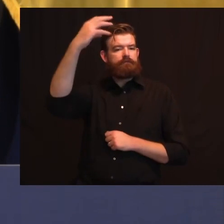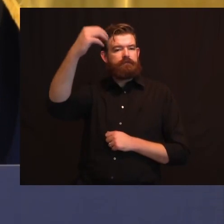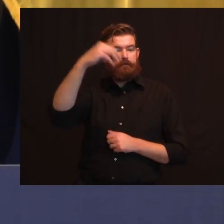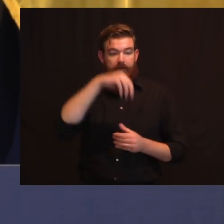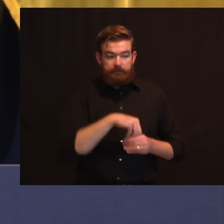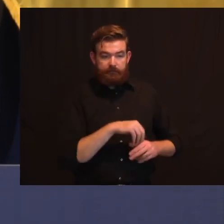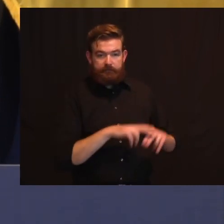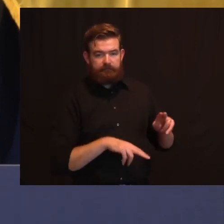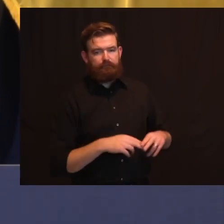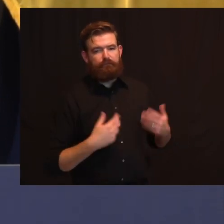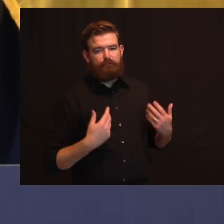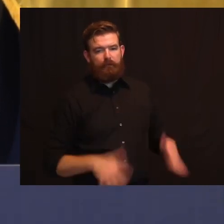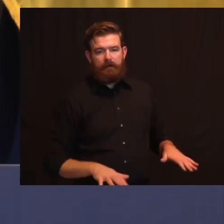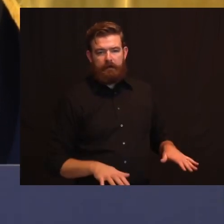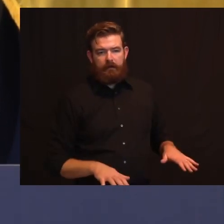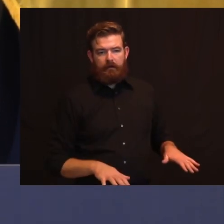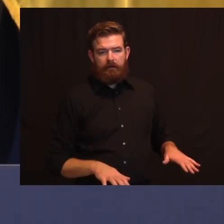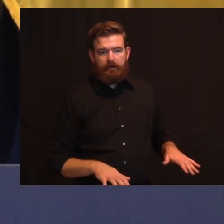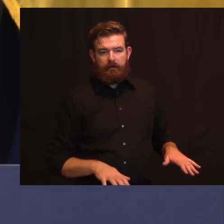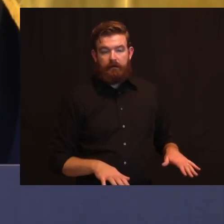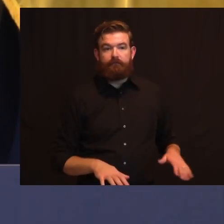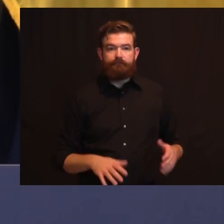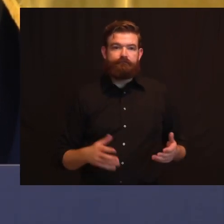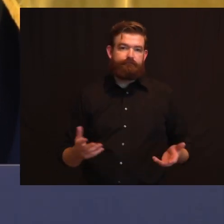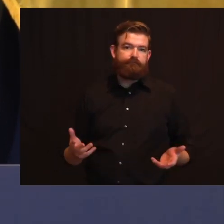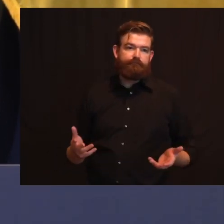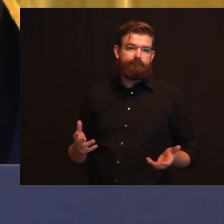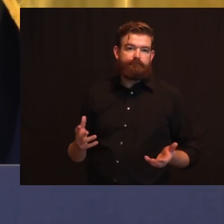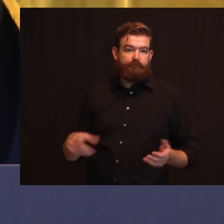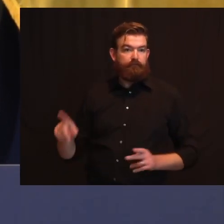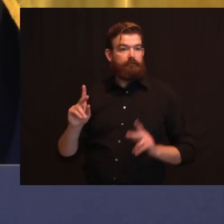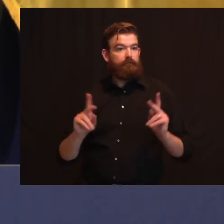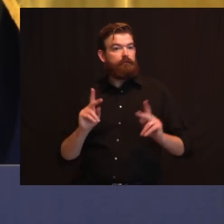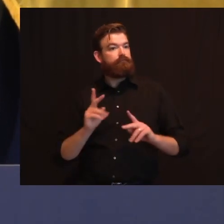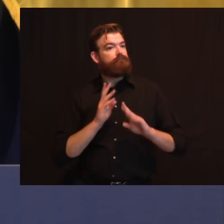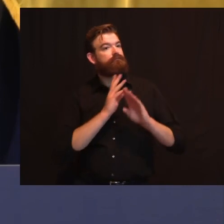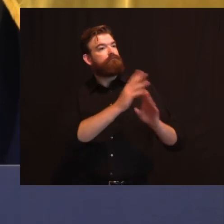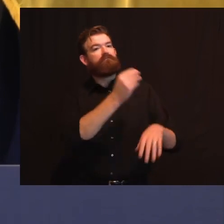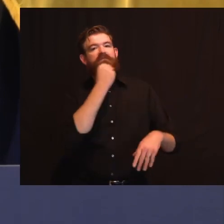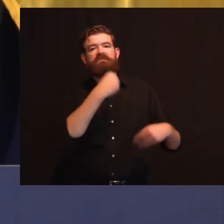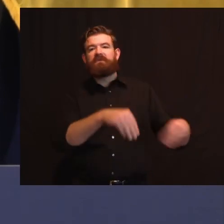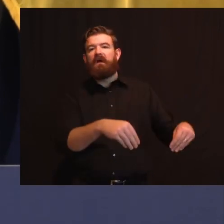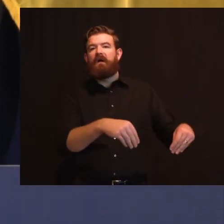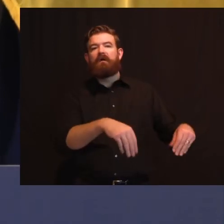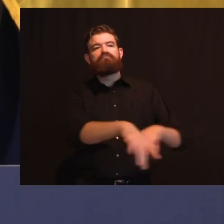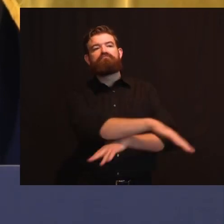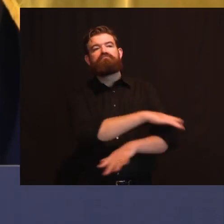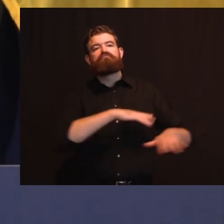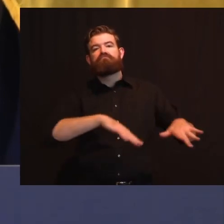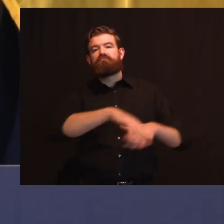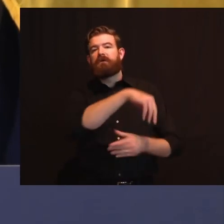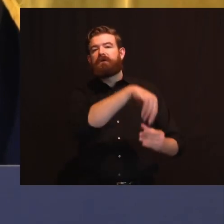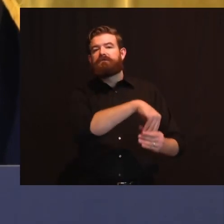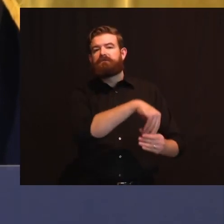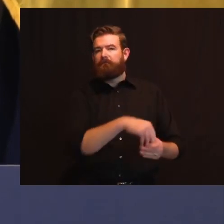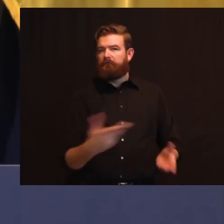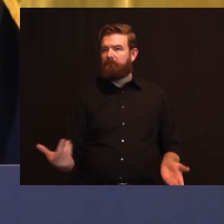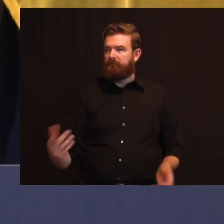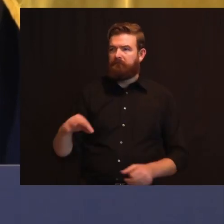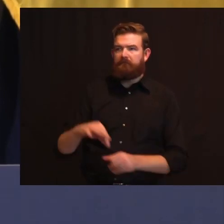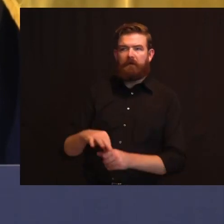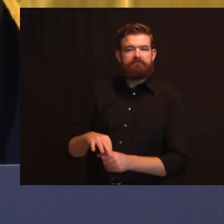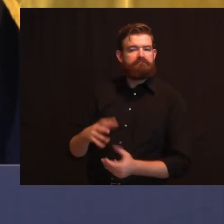waiting in line at the grocery store and paying at the same credit card machine? And then, second question, do you have any reaction or response to the New York